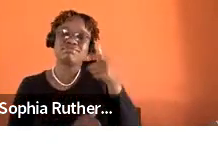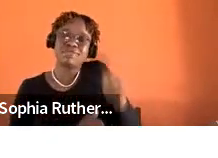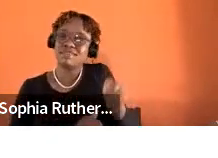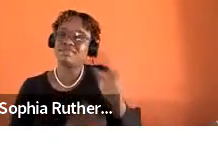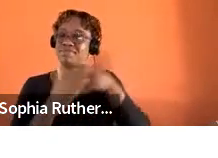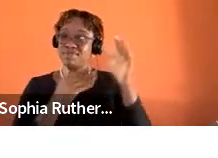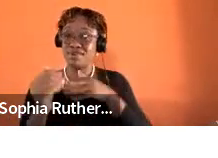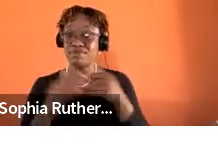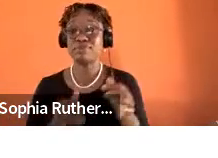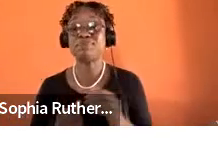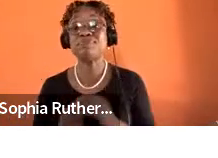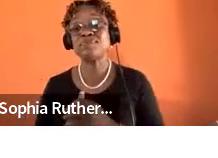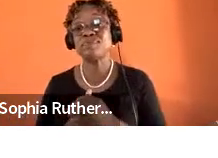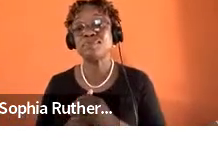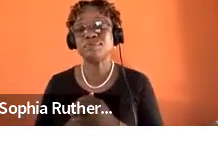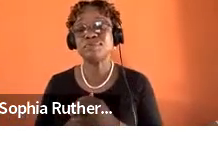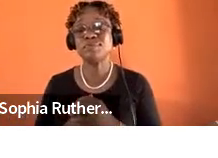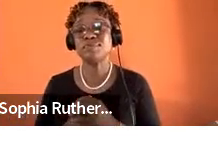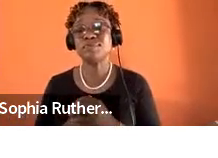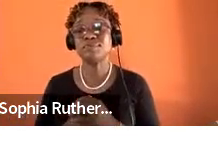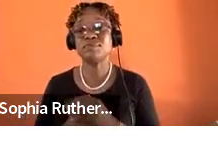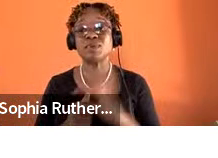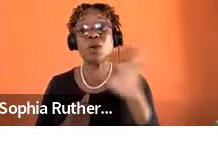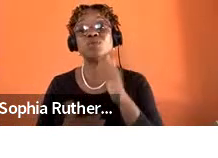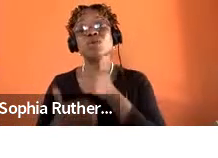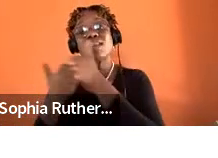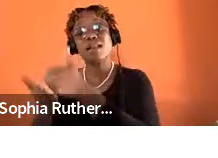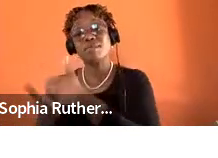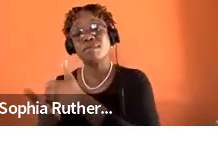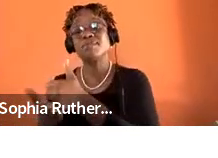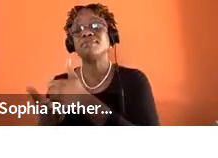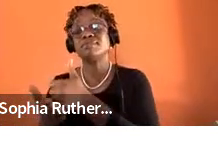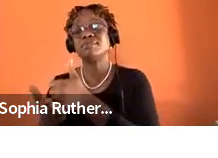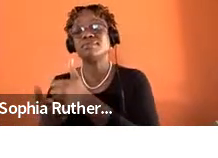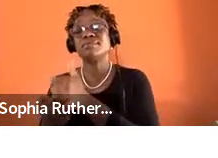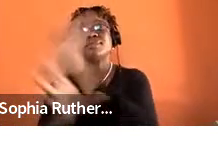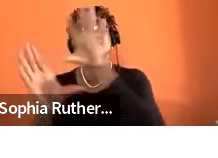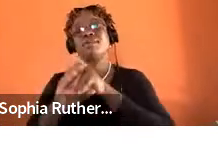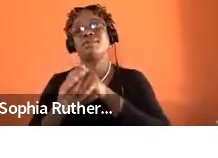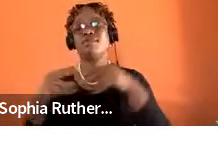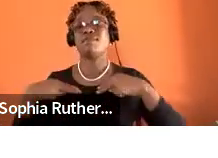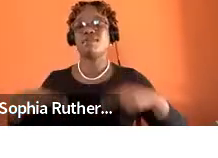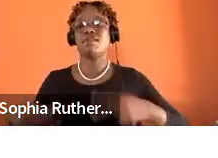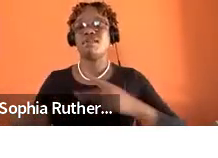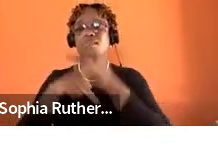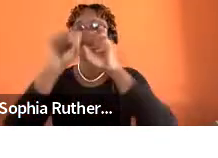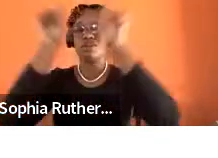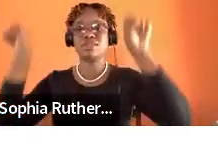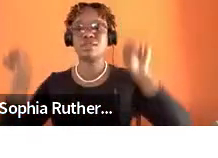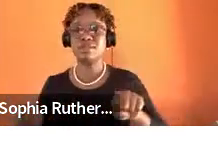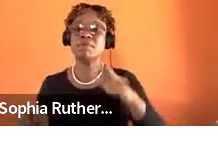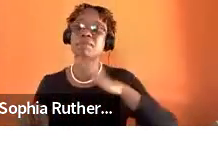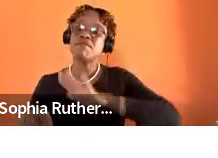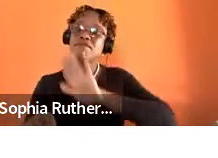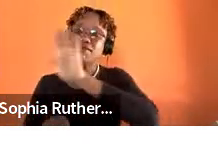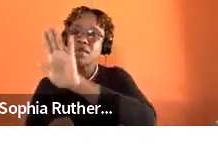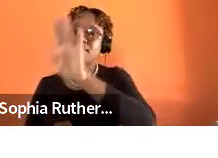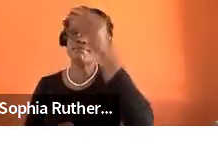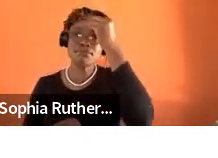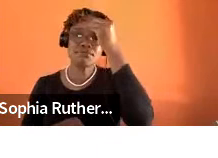allow persons with disabilities to actively participate in the healthcare system in creative ways. So more reason